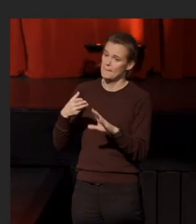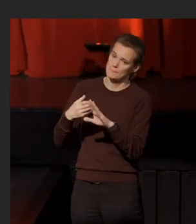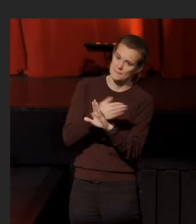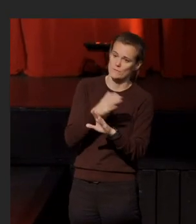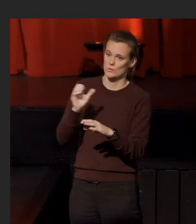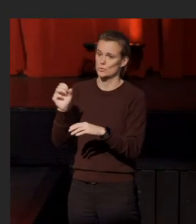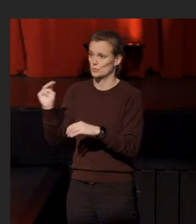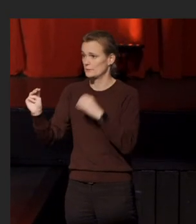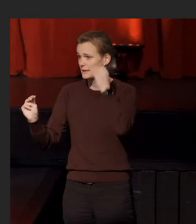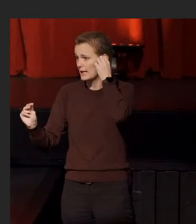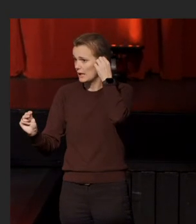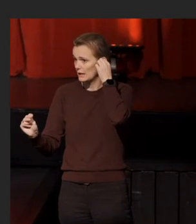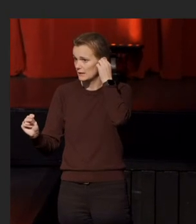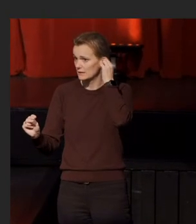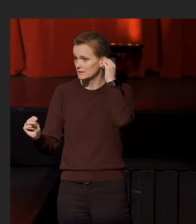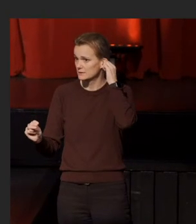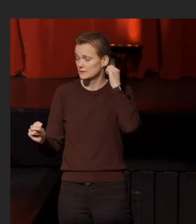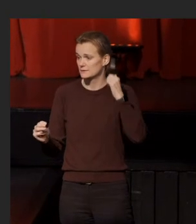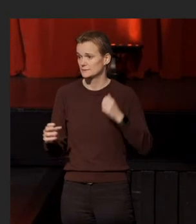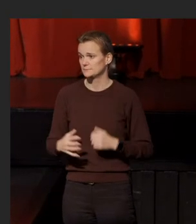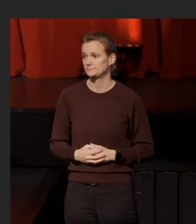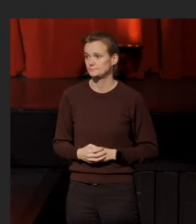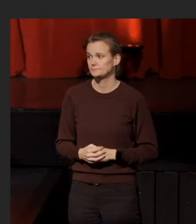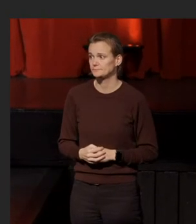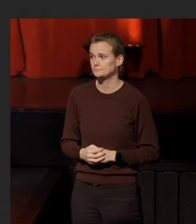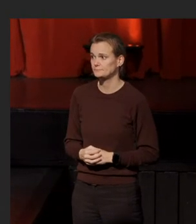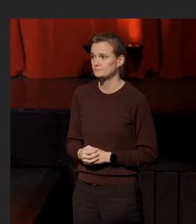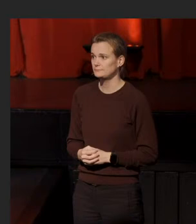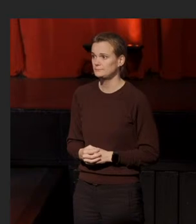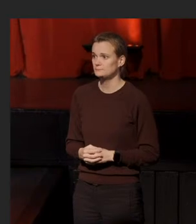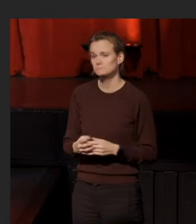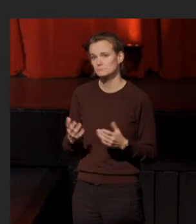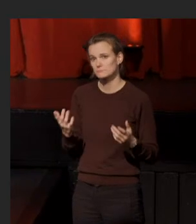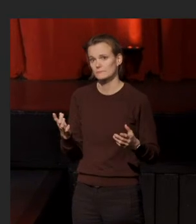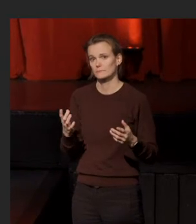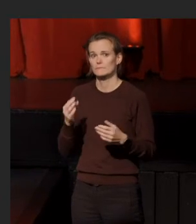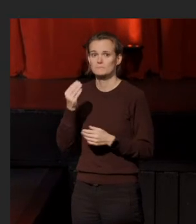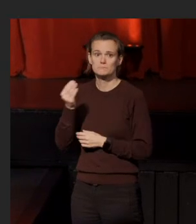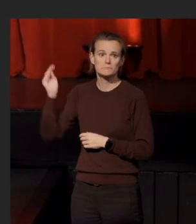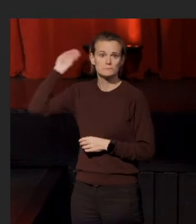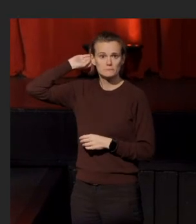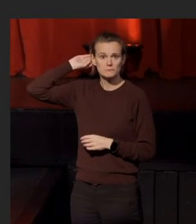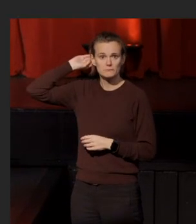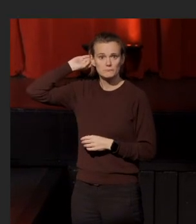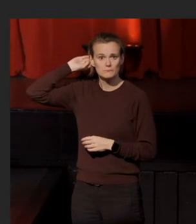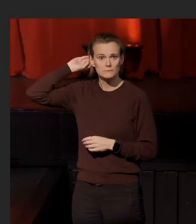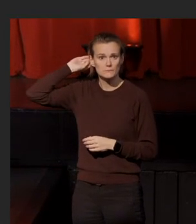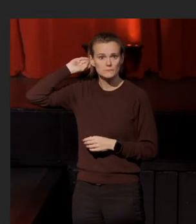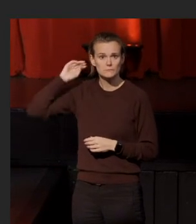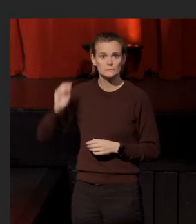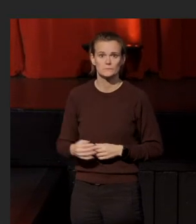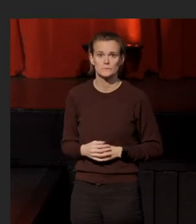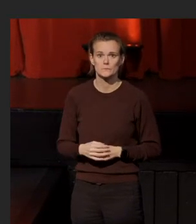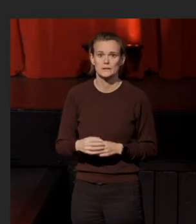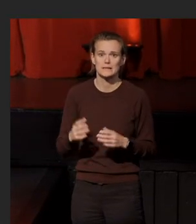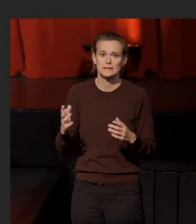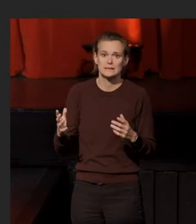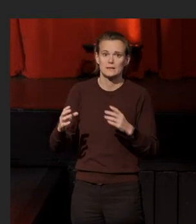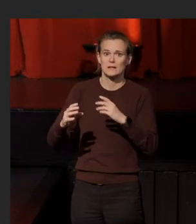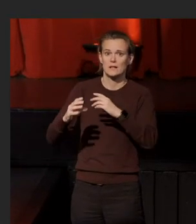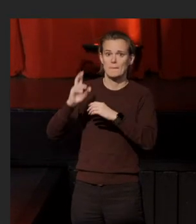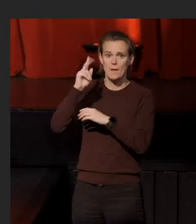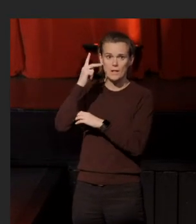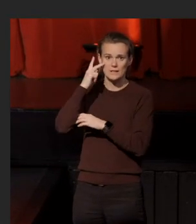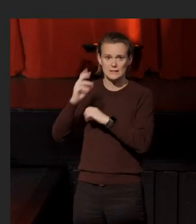we'll say, right? So I think it's also important for us to recognize that campaigns and